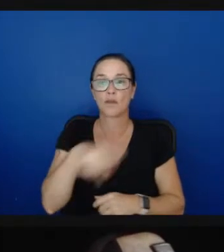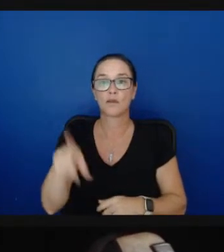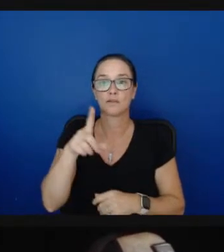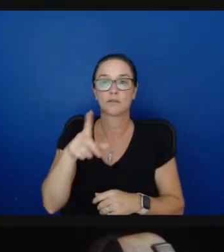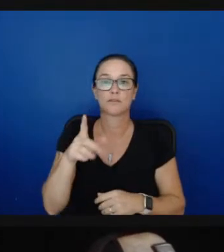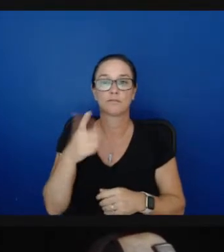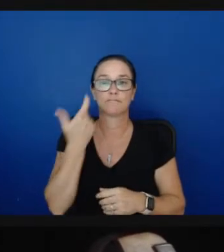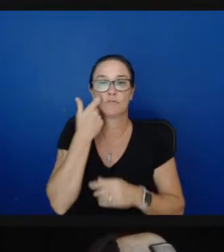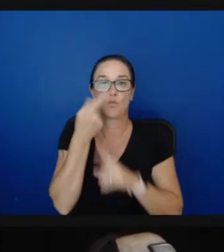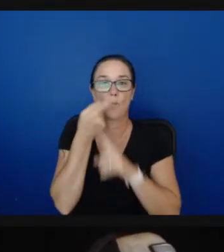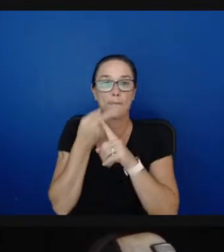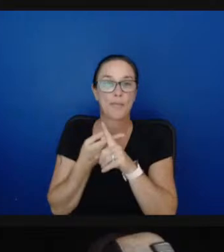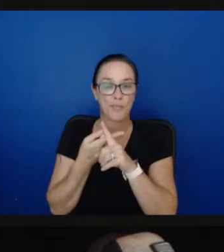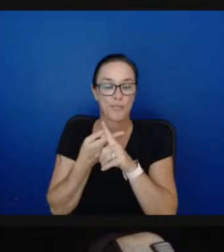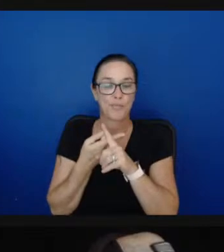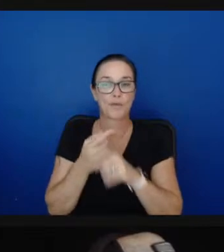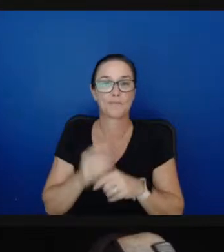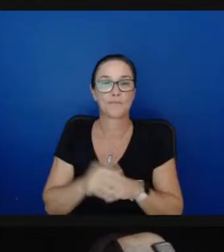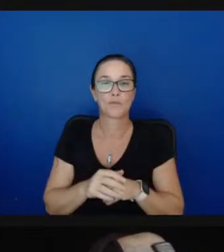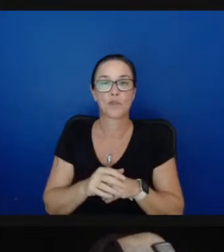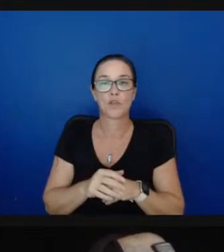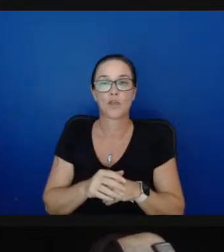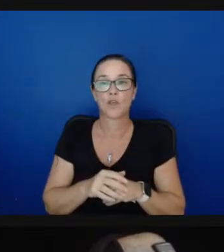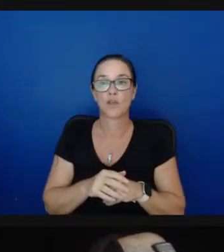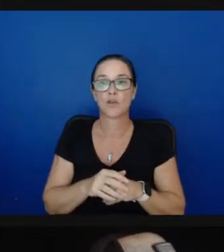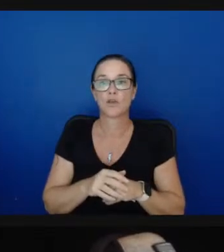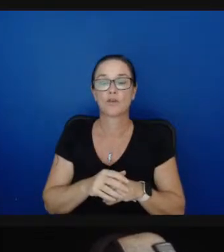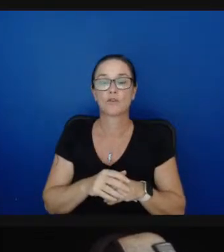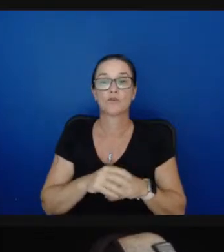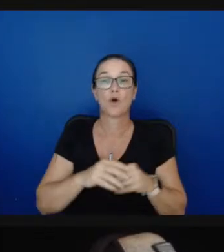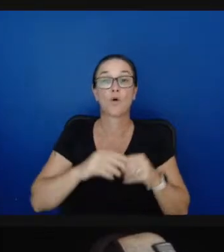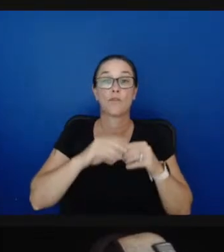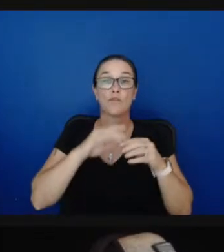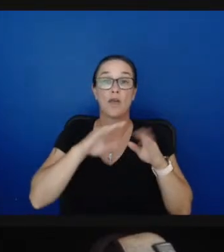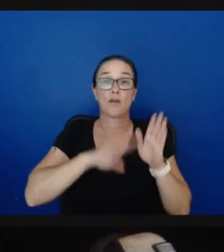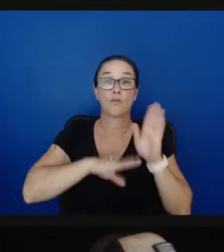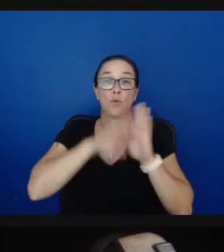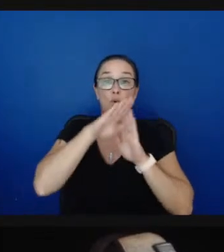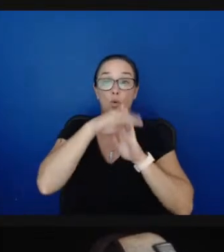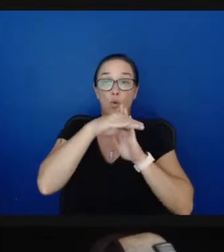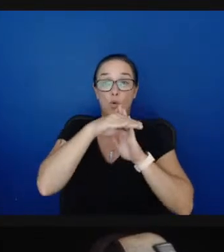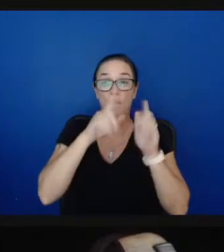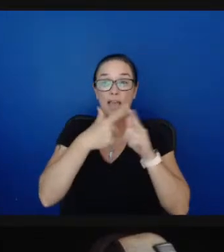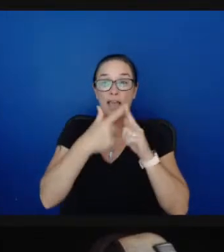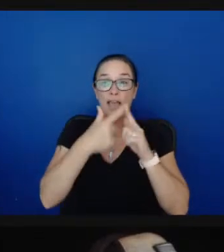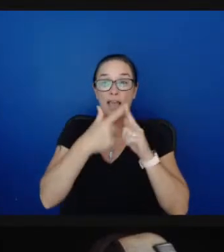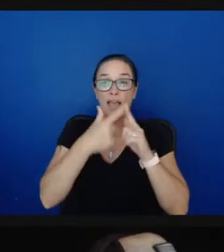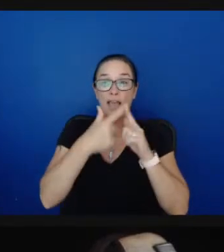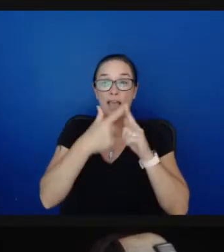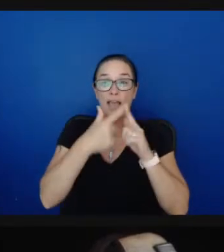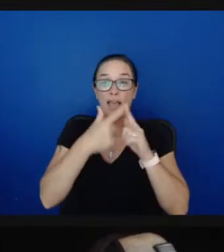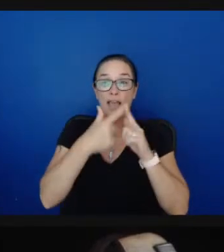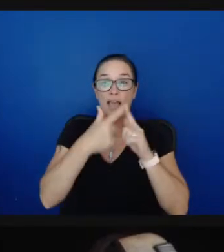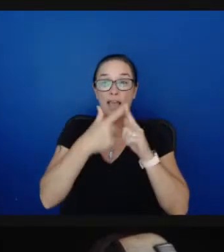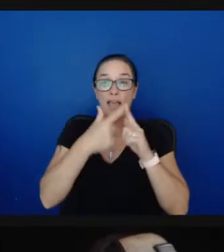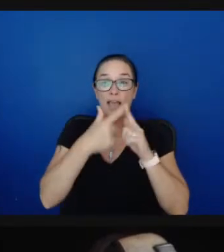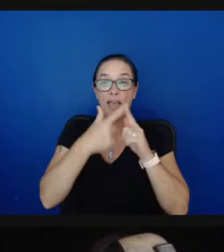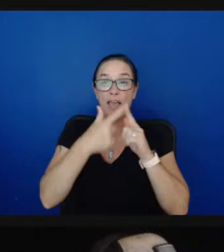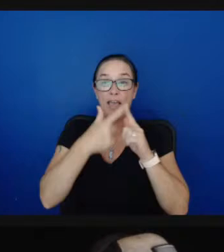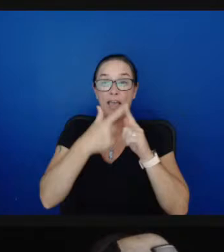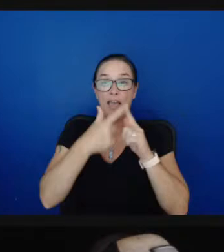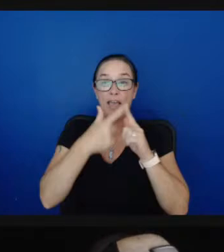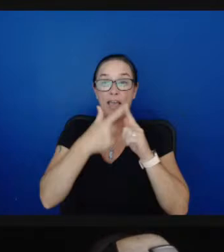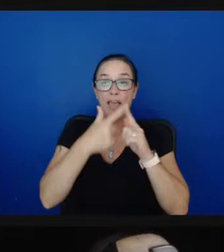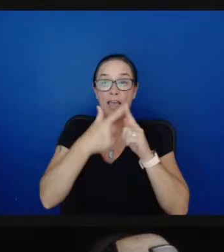there is that earlier cycle, the gap, our newest pulse within the last week.